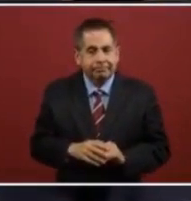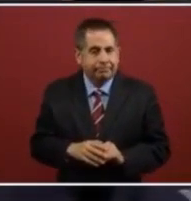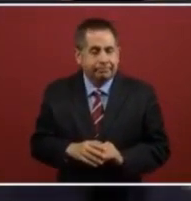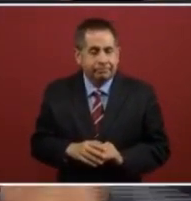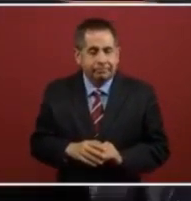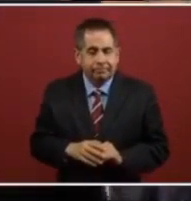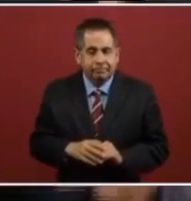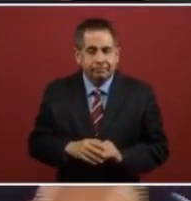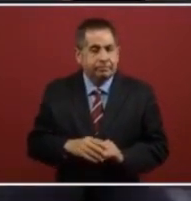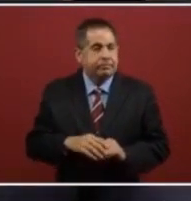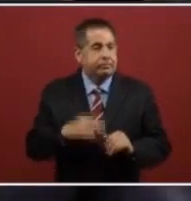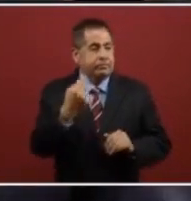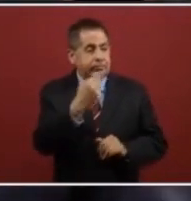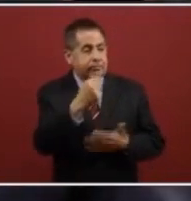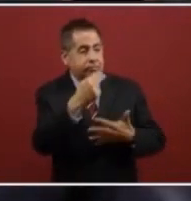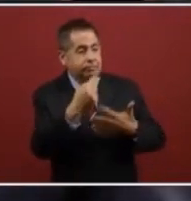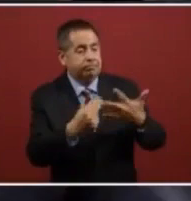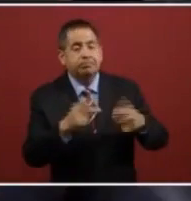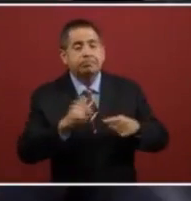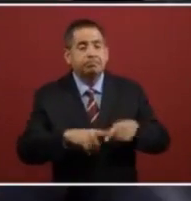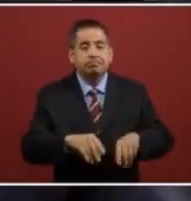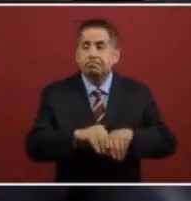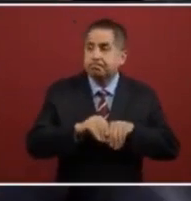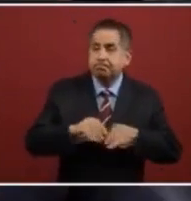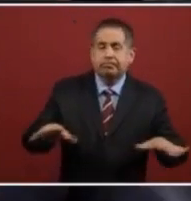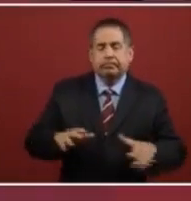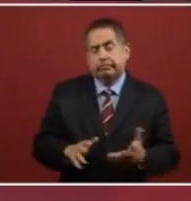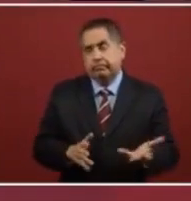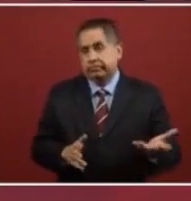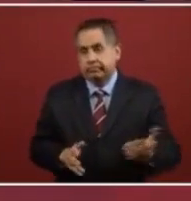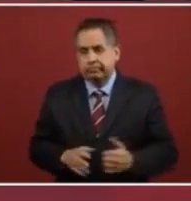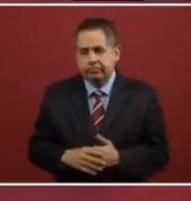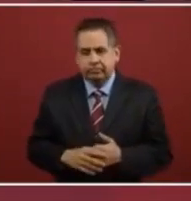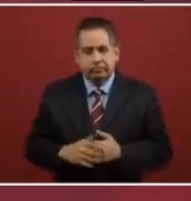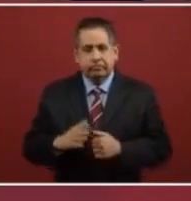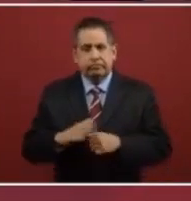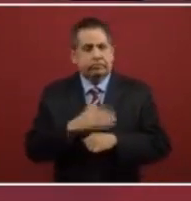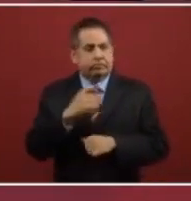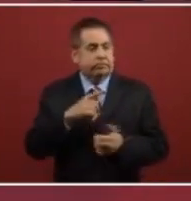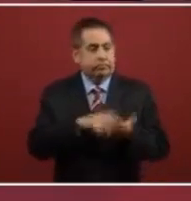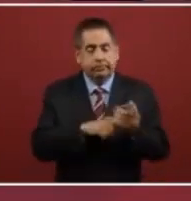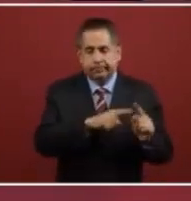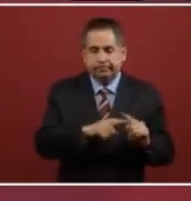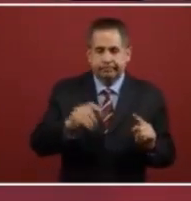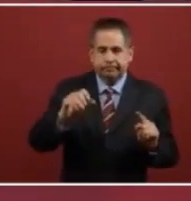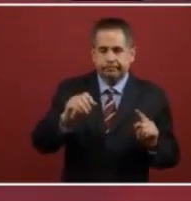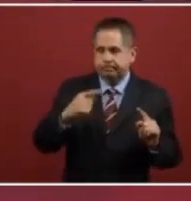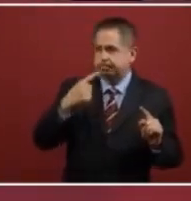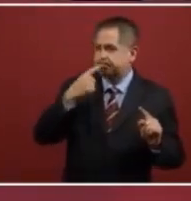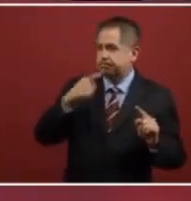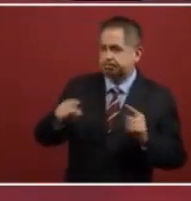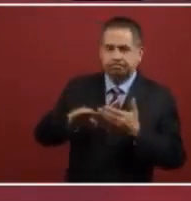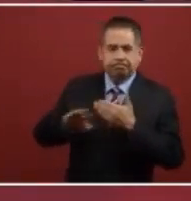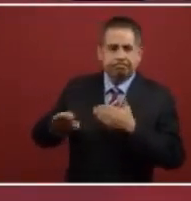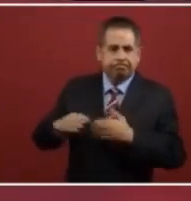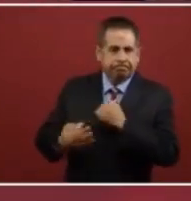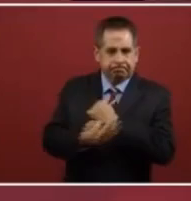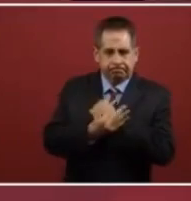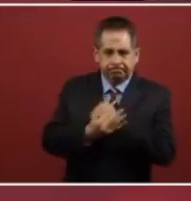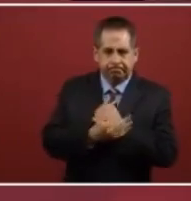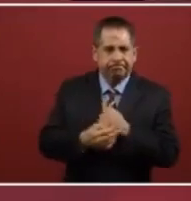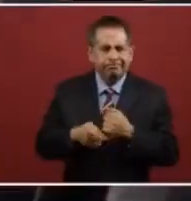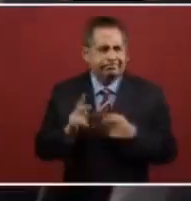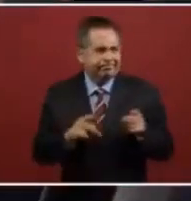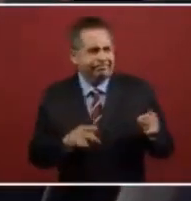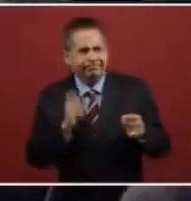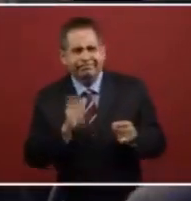se Someday, deja saber, someone would know that porque hay amparos. that we've been condoning, ¿Cómo quedan